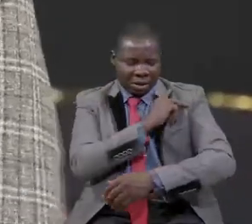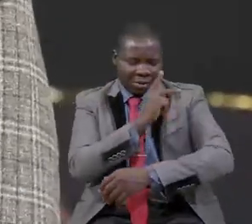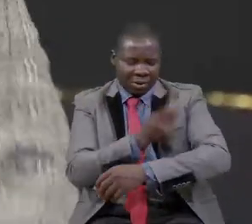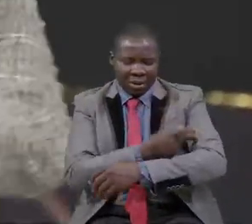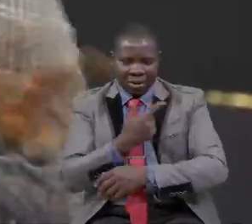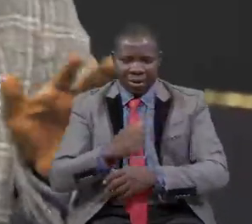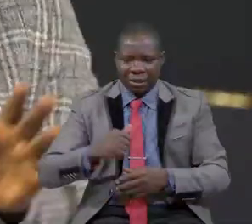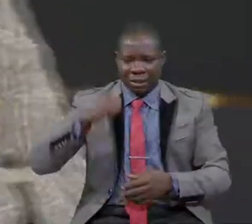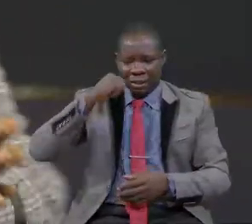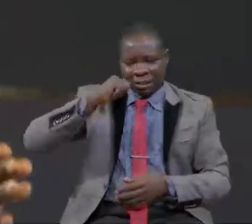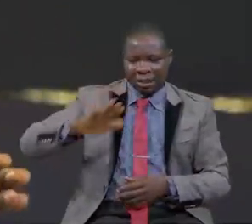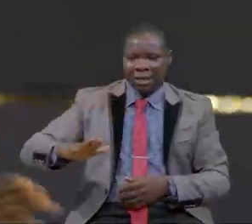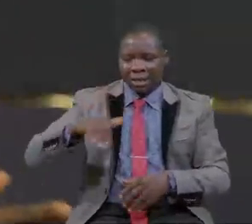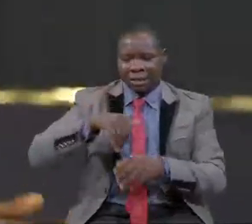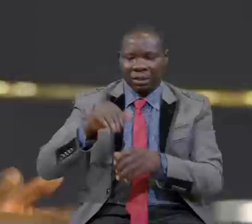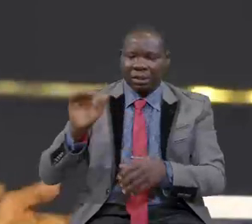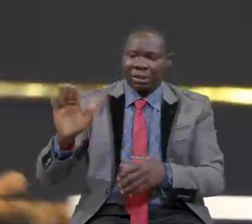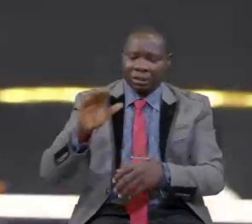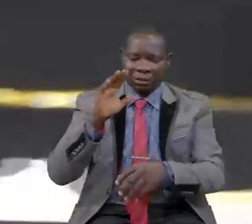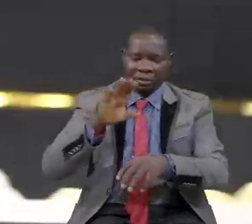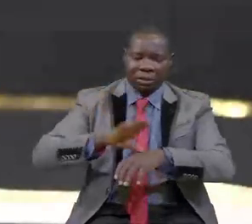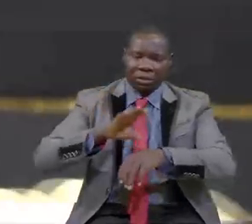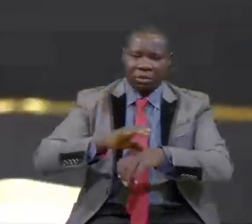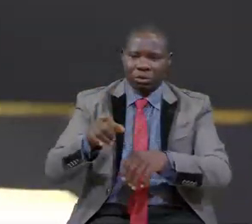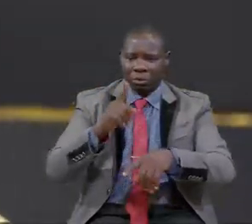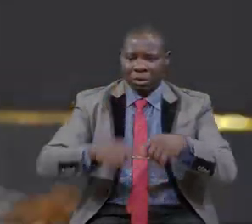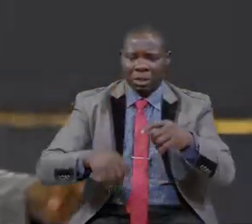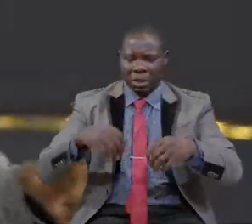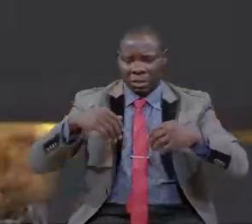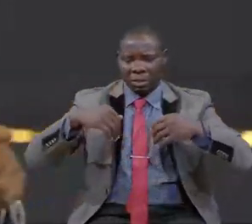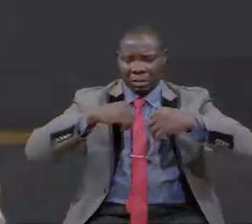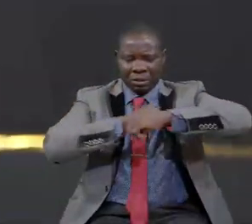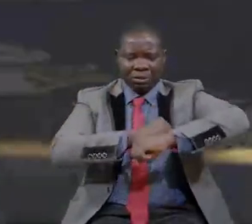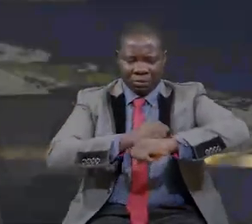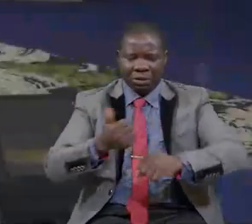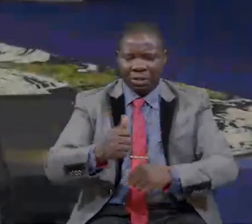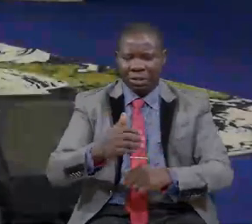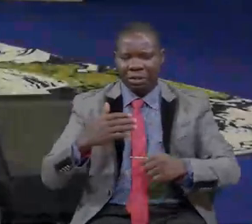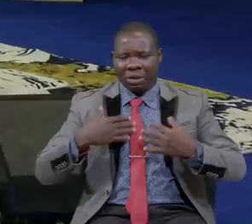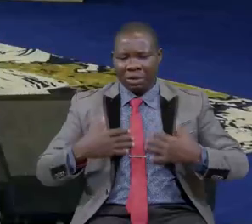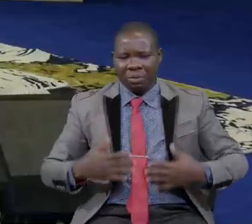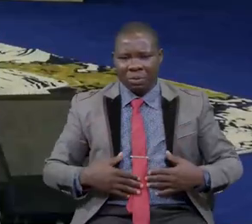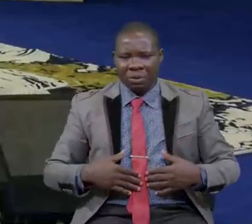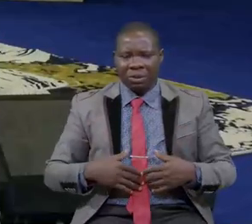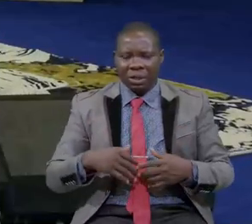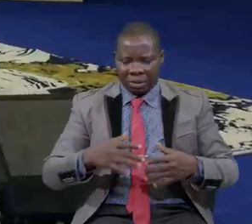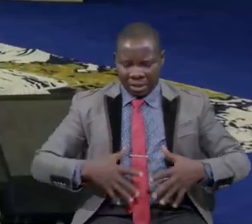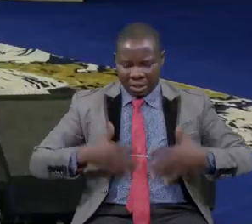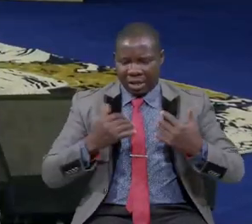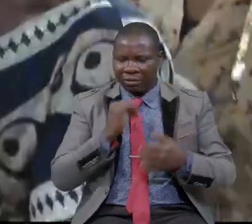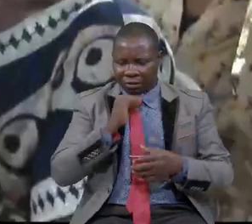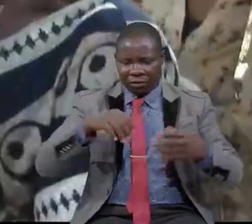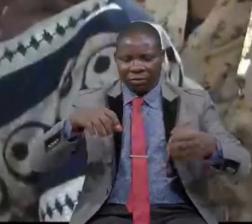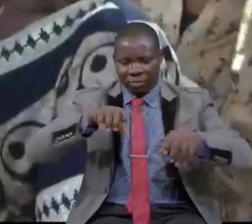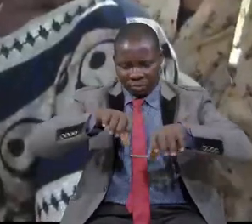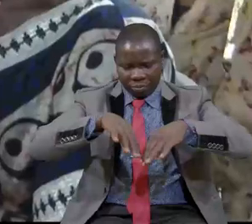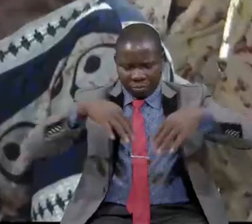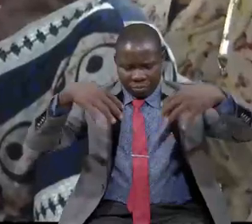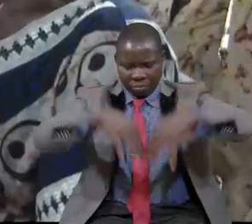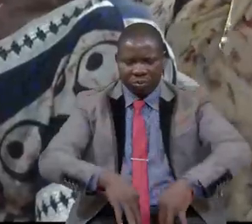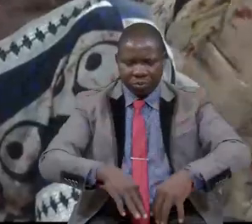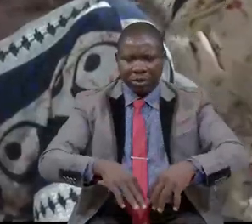church. You cannot defend anybody. Lives are broken down, but the Lord will build up your life.